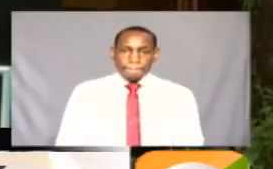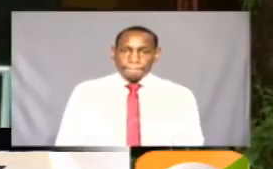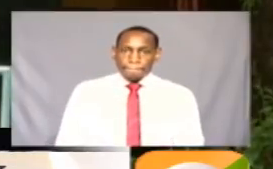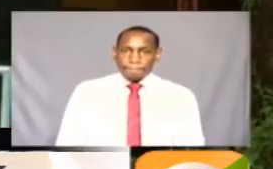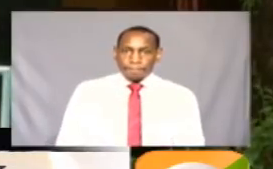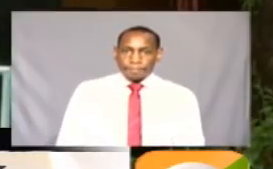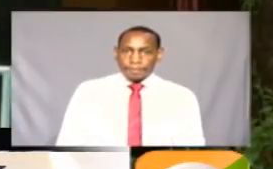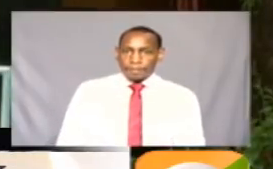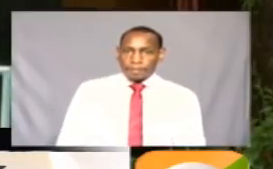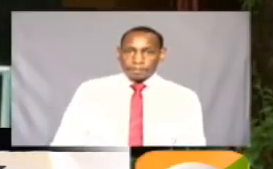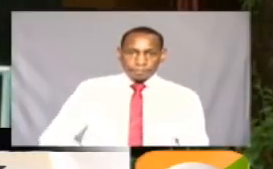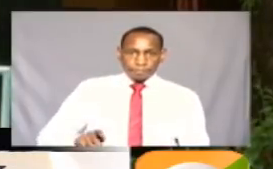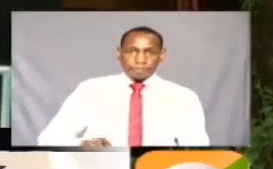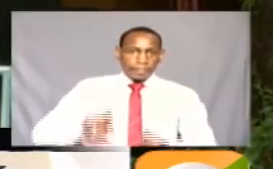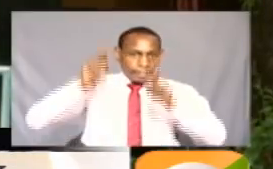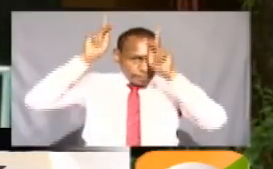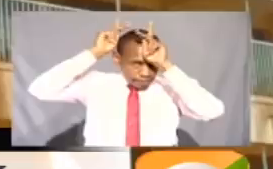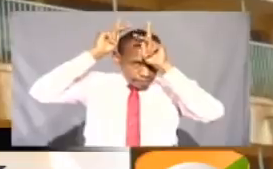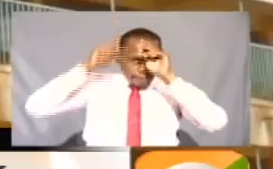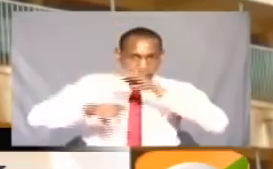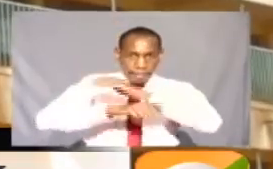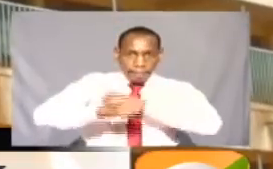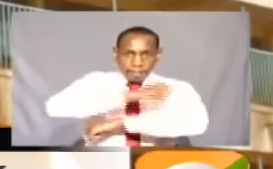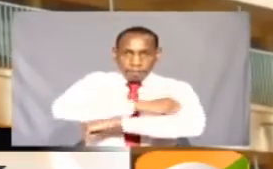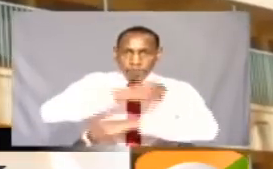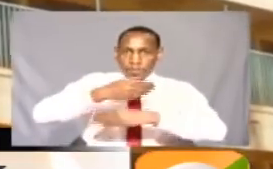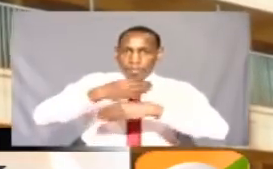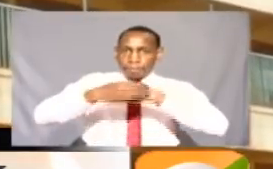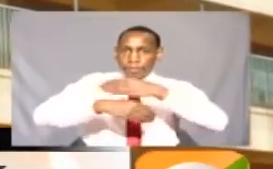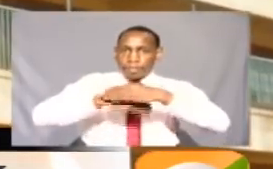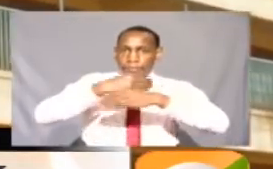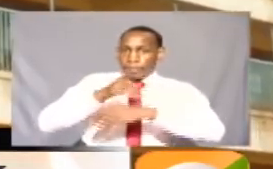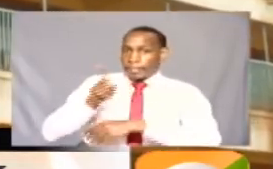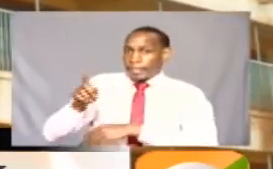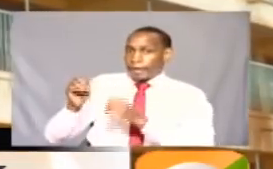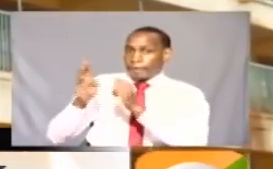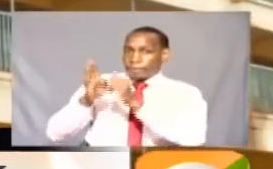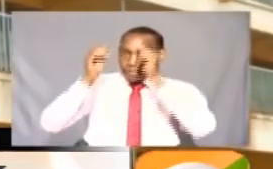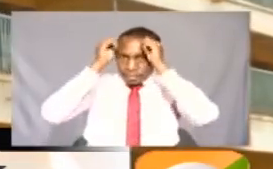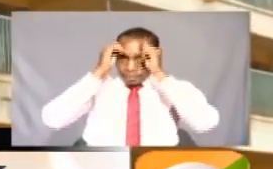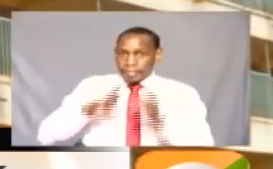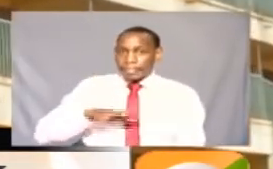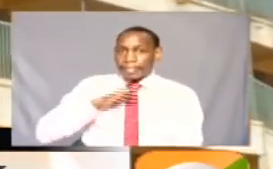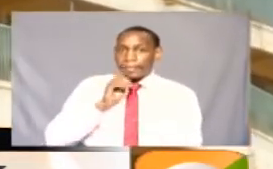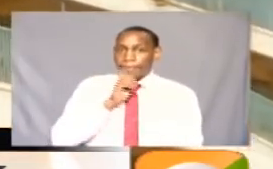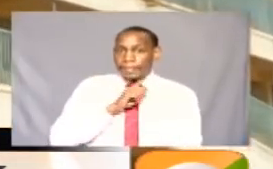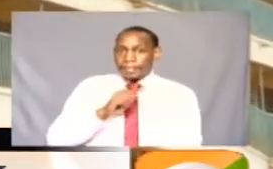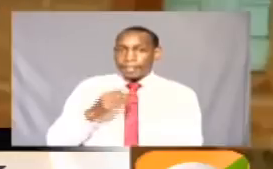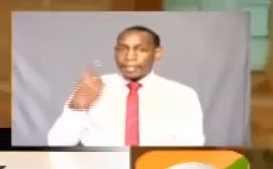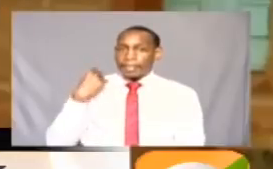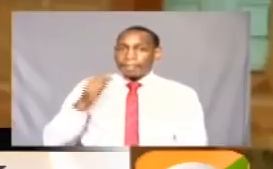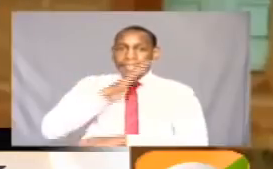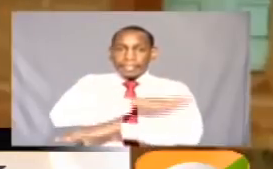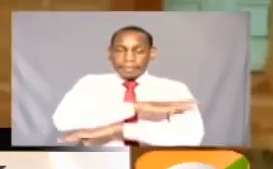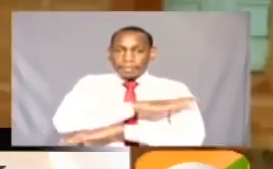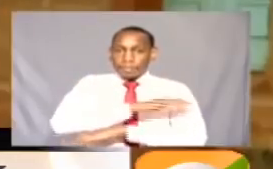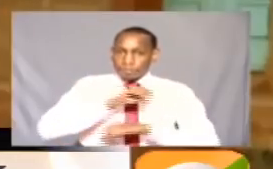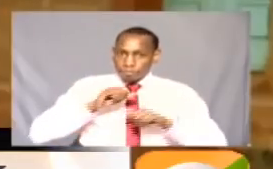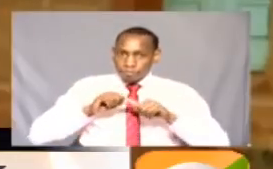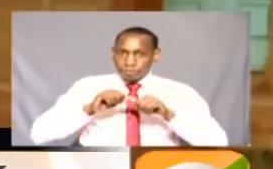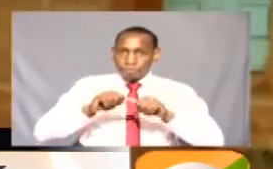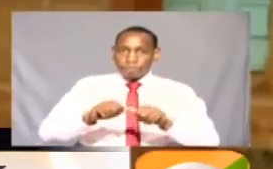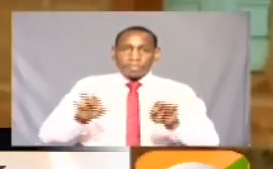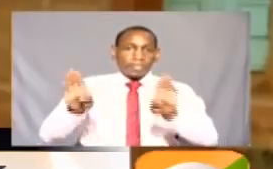At the Kakamega Primary School, the building where 14 pupils met their death yesterday evening during a stampede remained